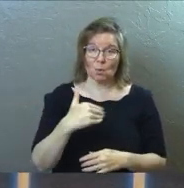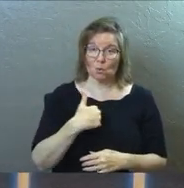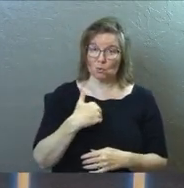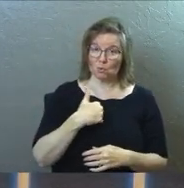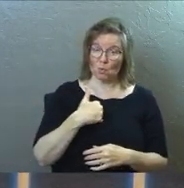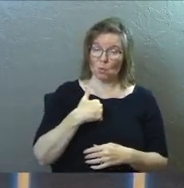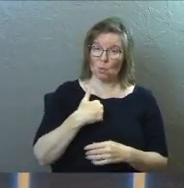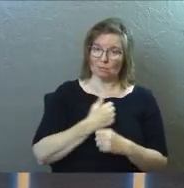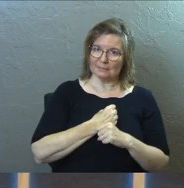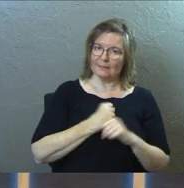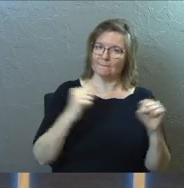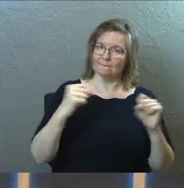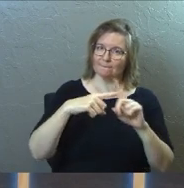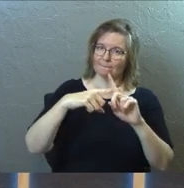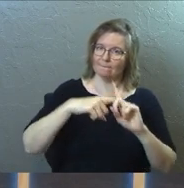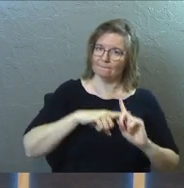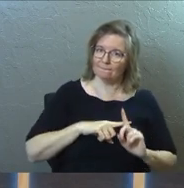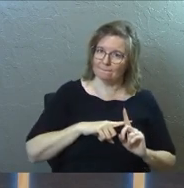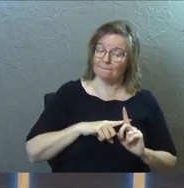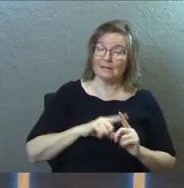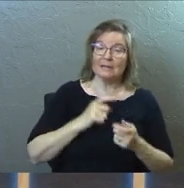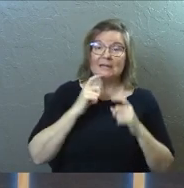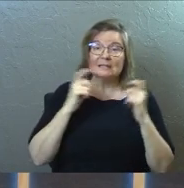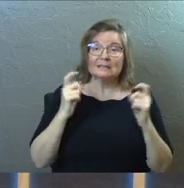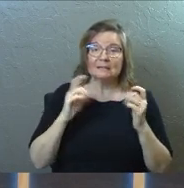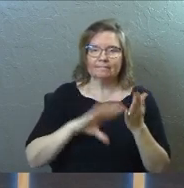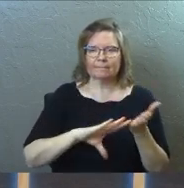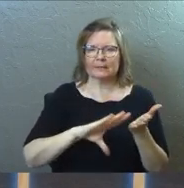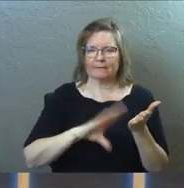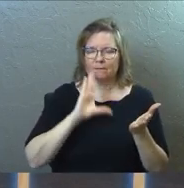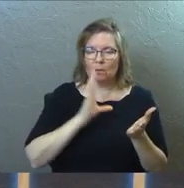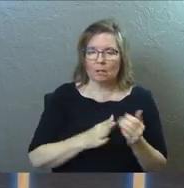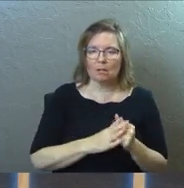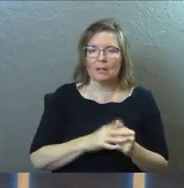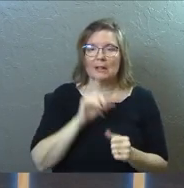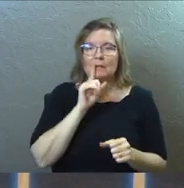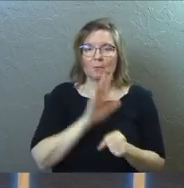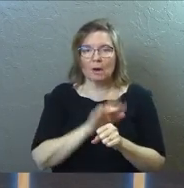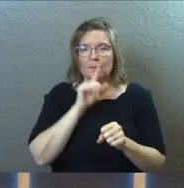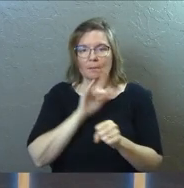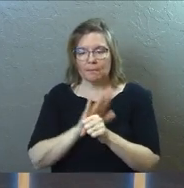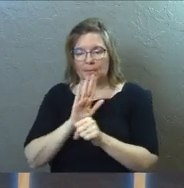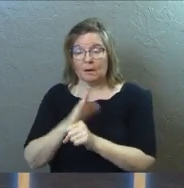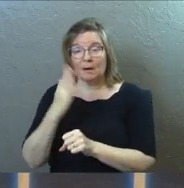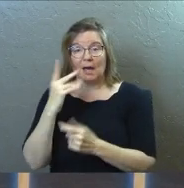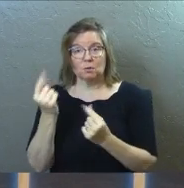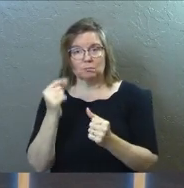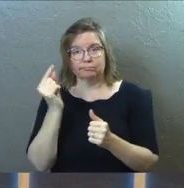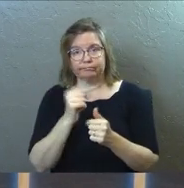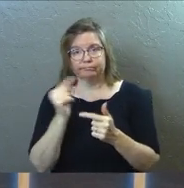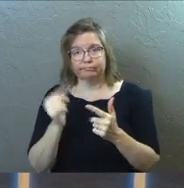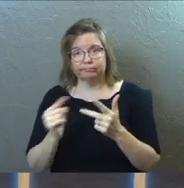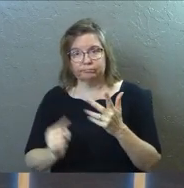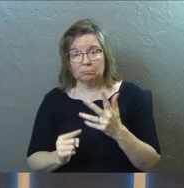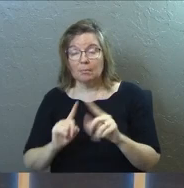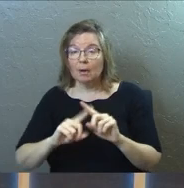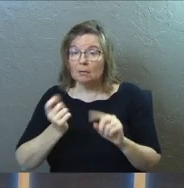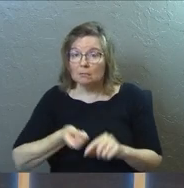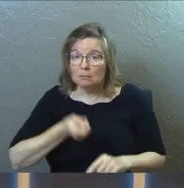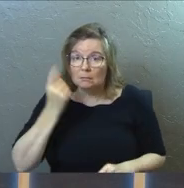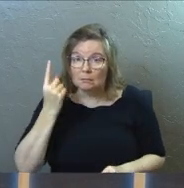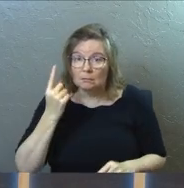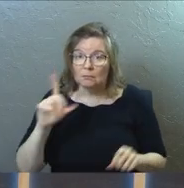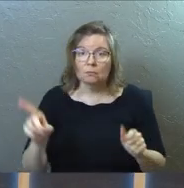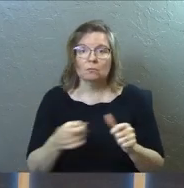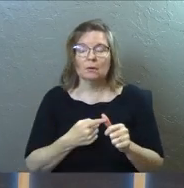your sins. He's going to redeem you. He's going to promise you heaven. God is doing all of this stuff. But understand, first